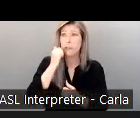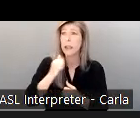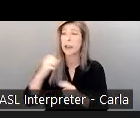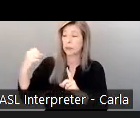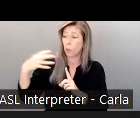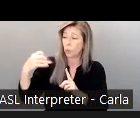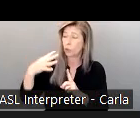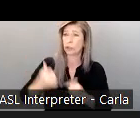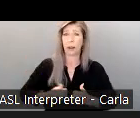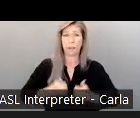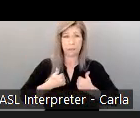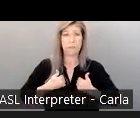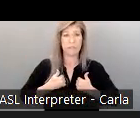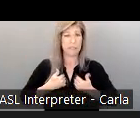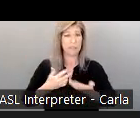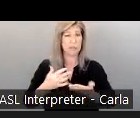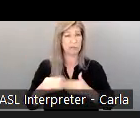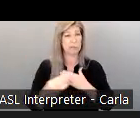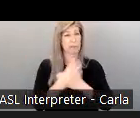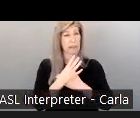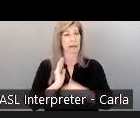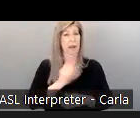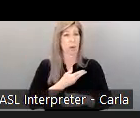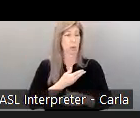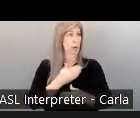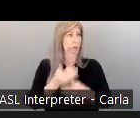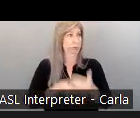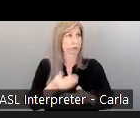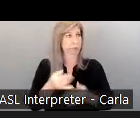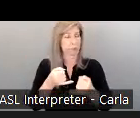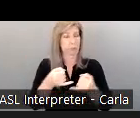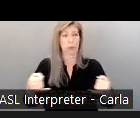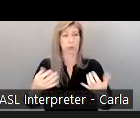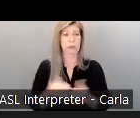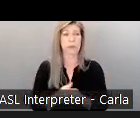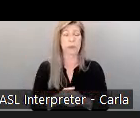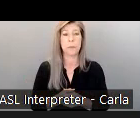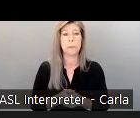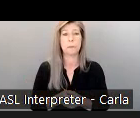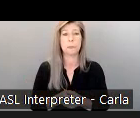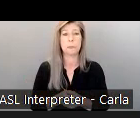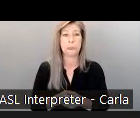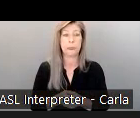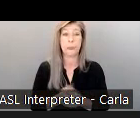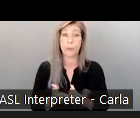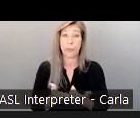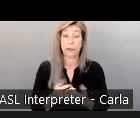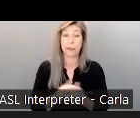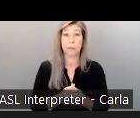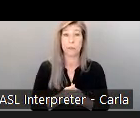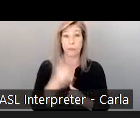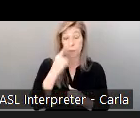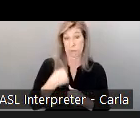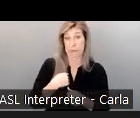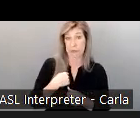So one of the elements of boundaries that I like to focus on for myself